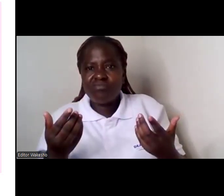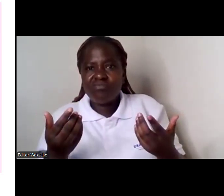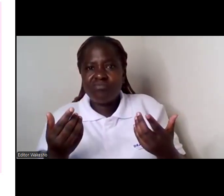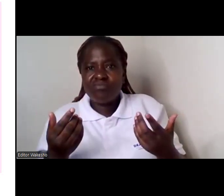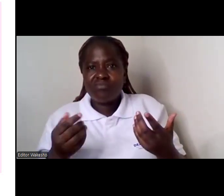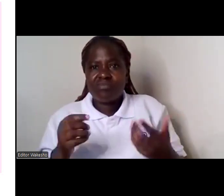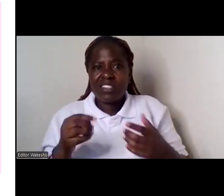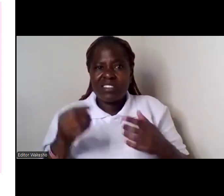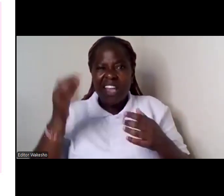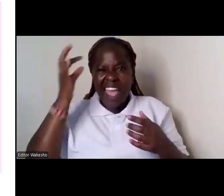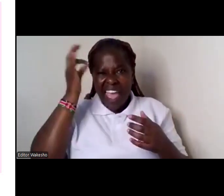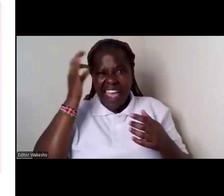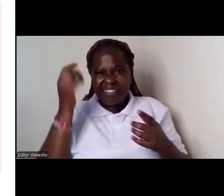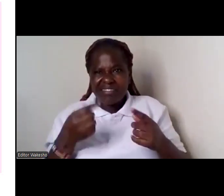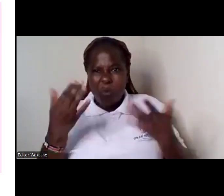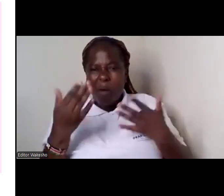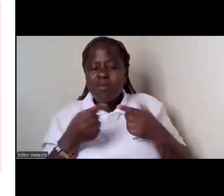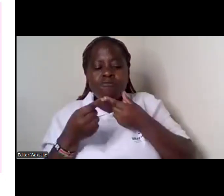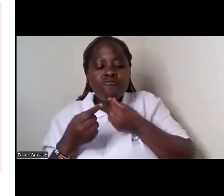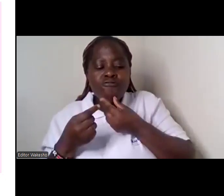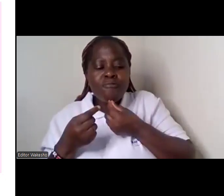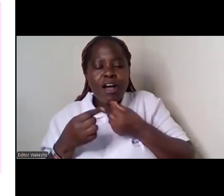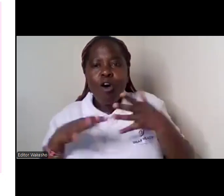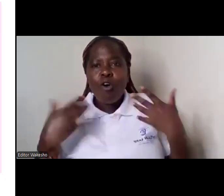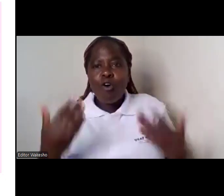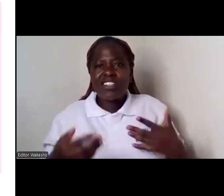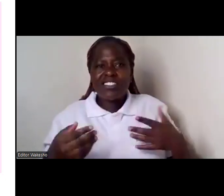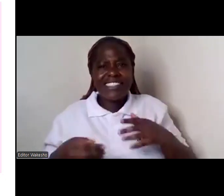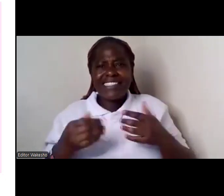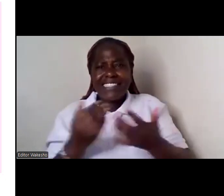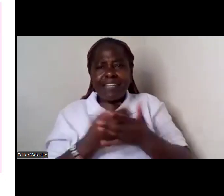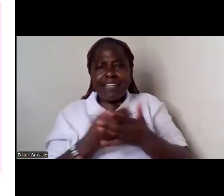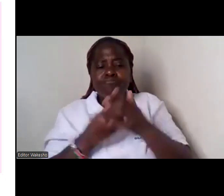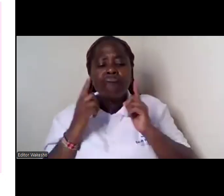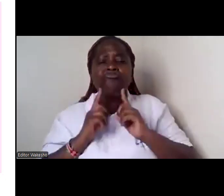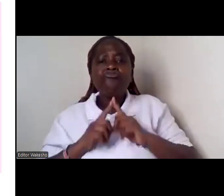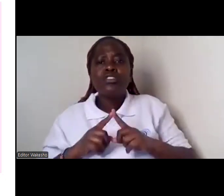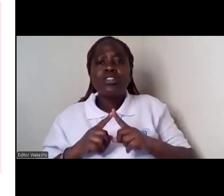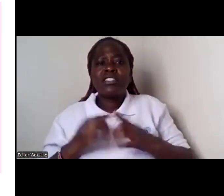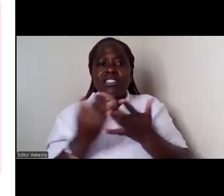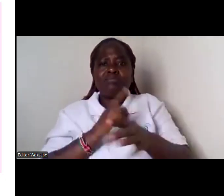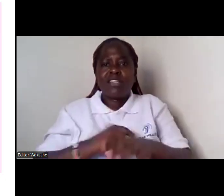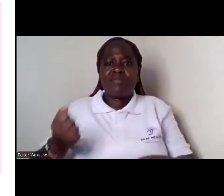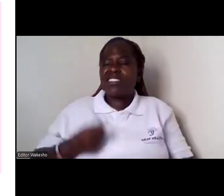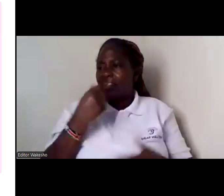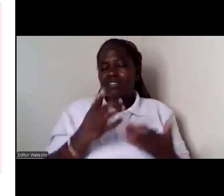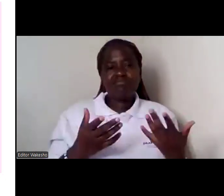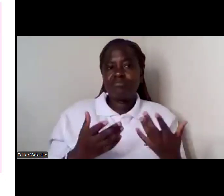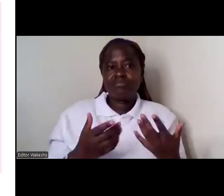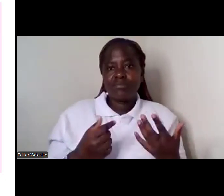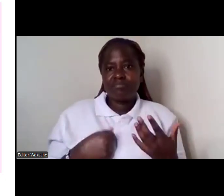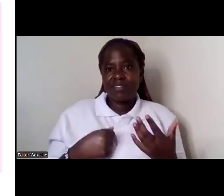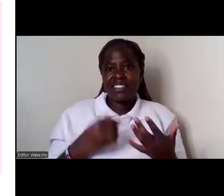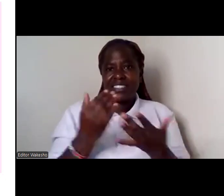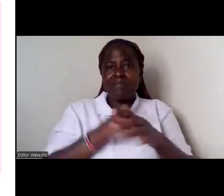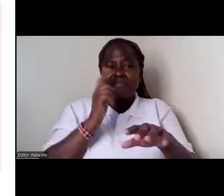or hair in their chin. Or sometimes you find a lady telling you, sometimes I get